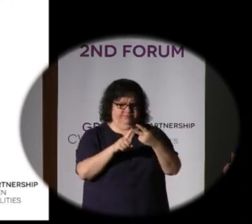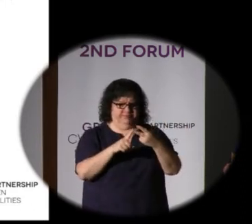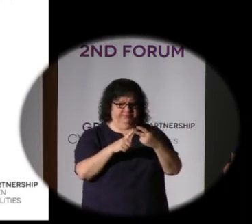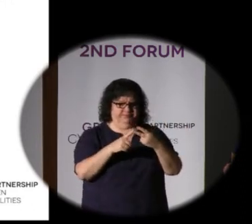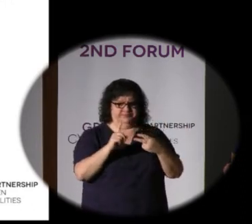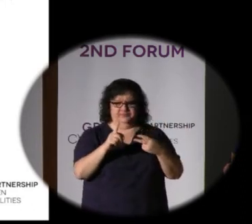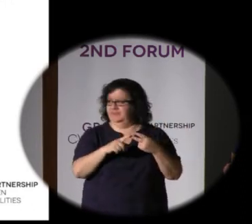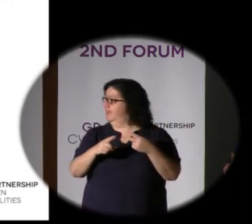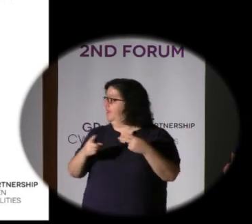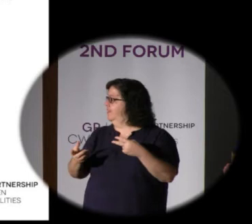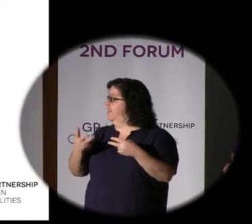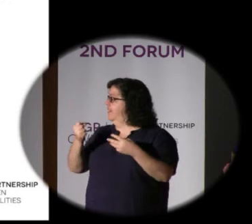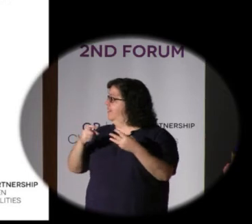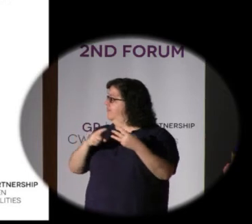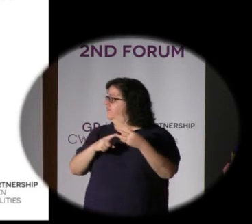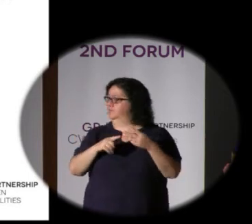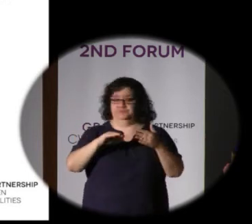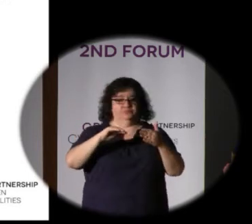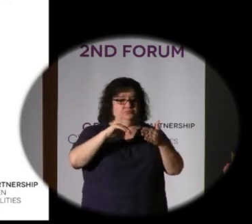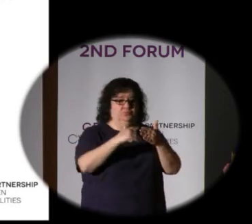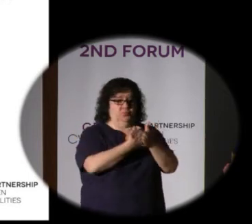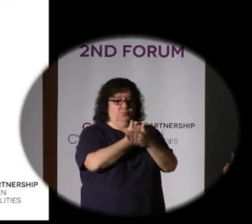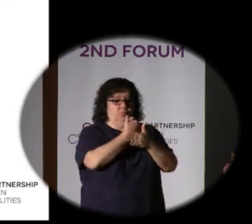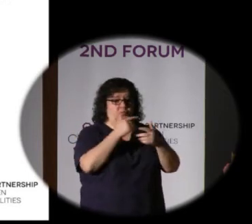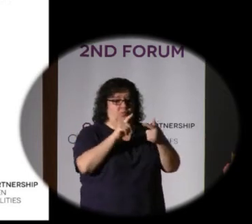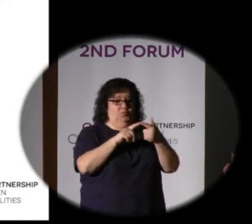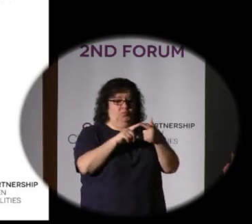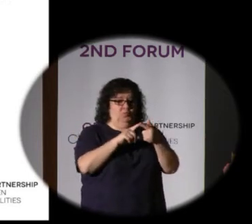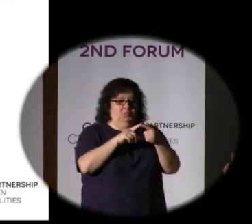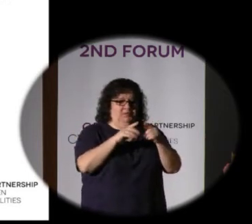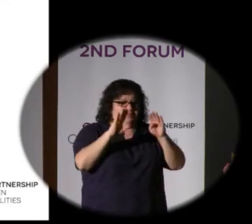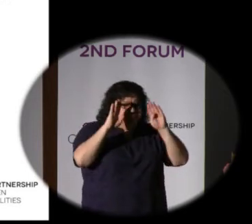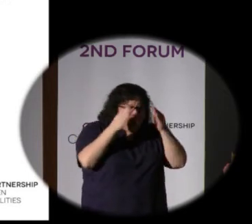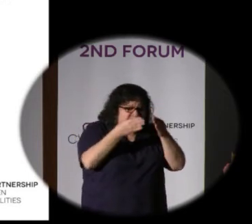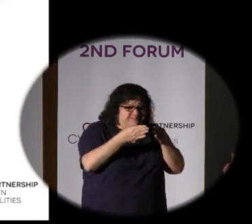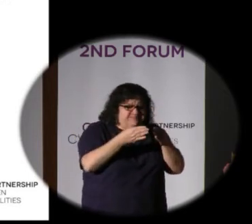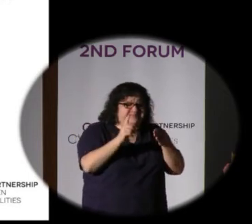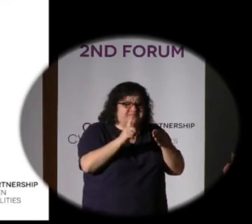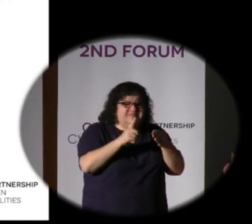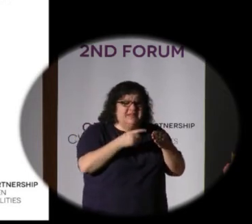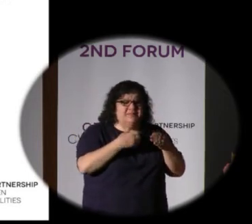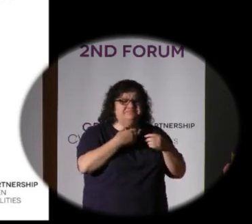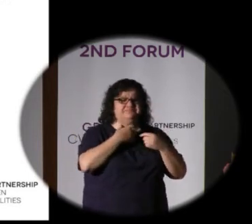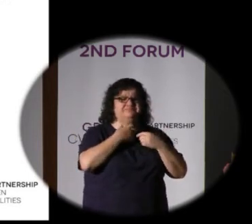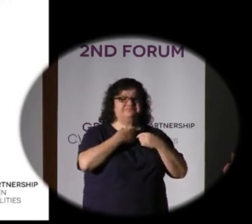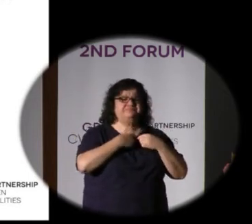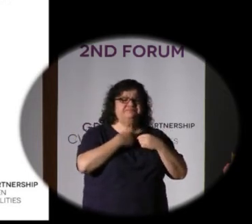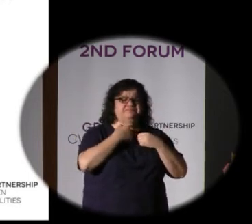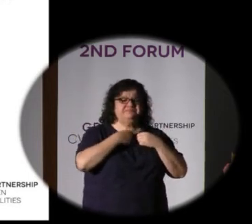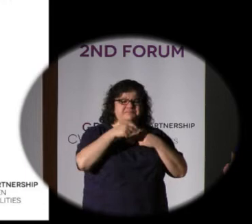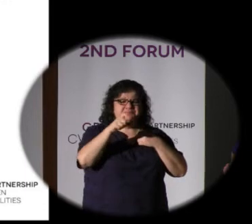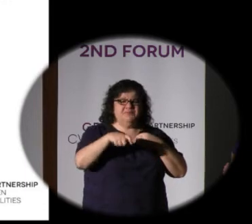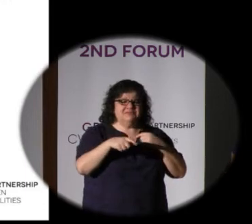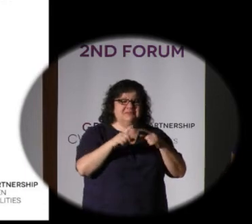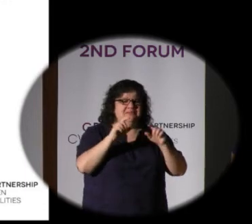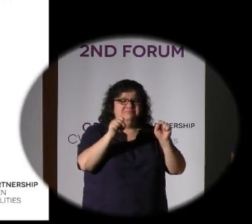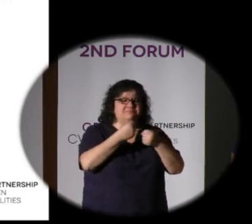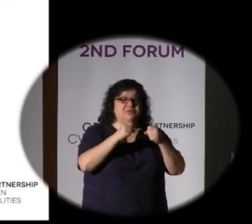who are quite interested in hearing about what we're doing and how they can get involved. So quite exciting times ahead. Thank you very